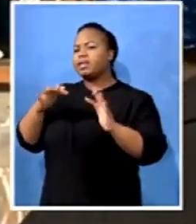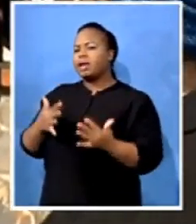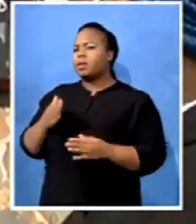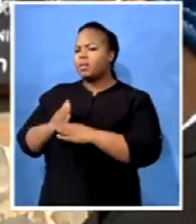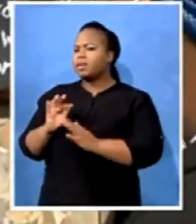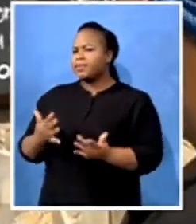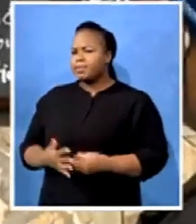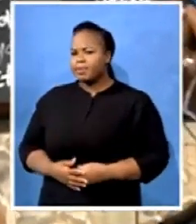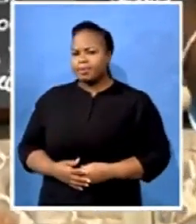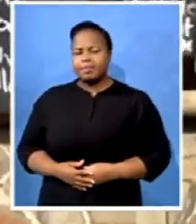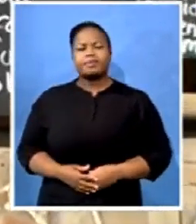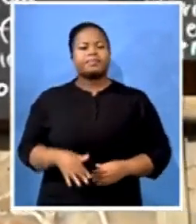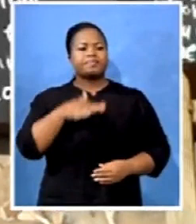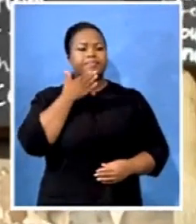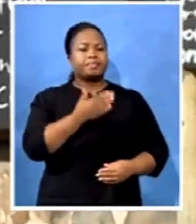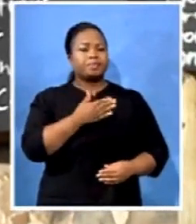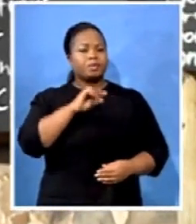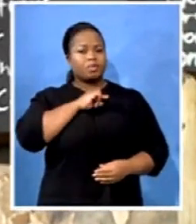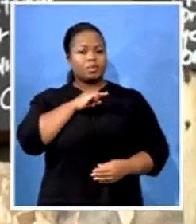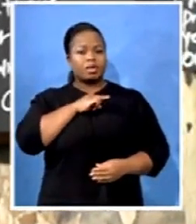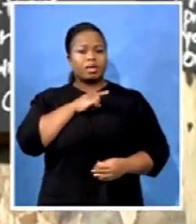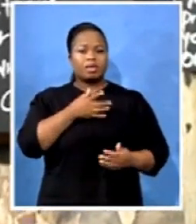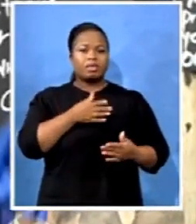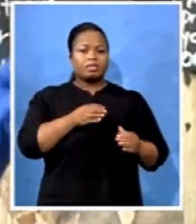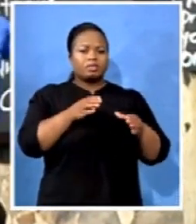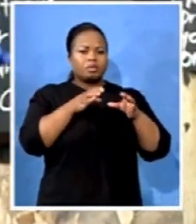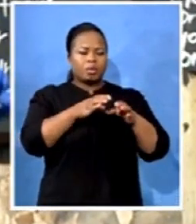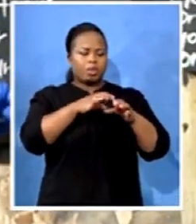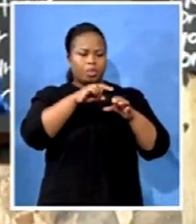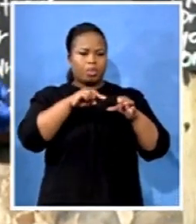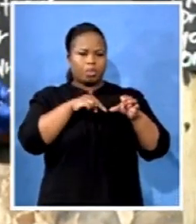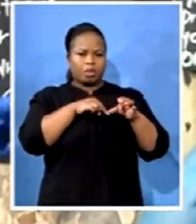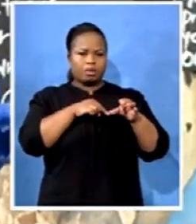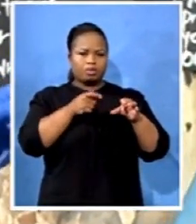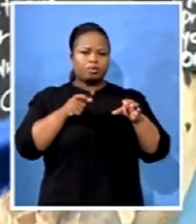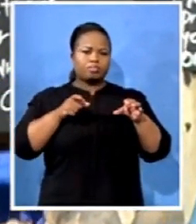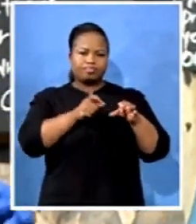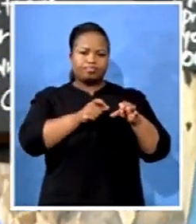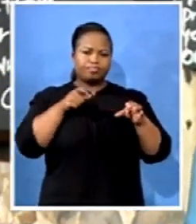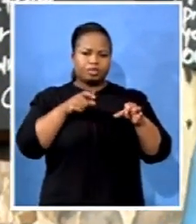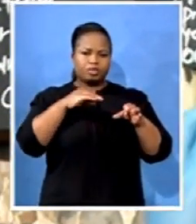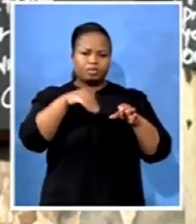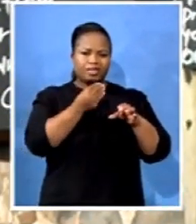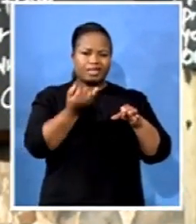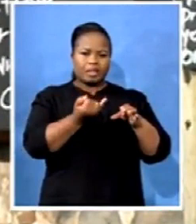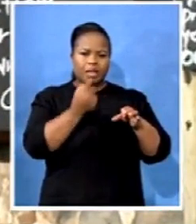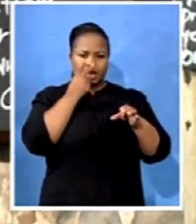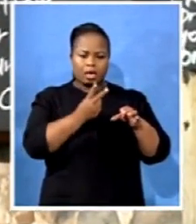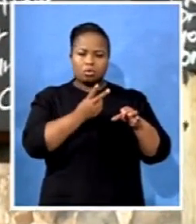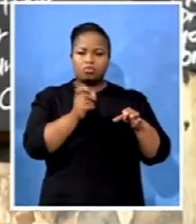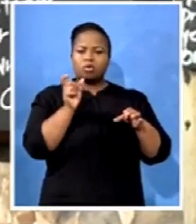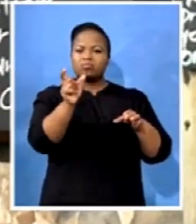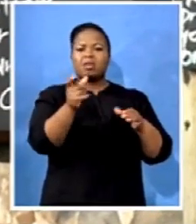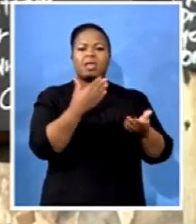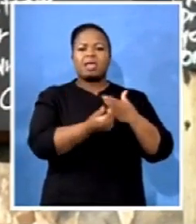is a mobile, it is a small device like a point of sale device that can be deployed to any merchants, whether it's a spaza shop or a general